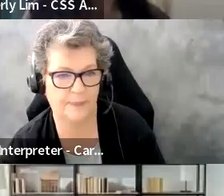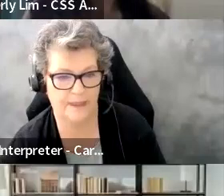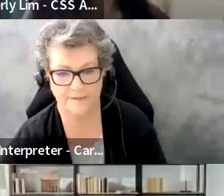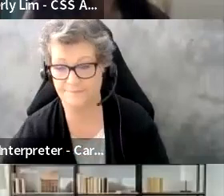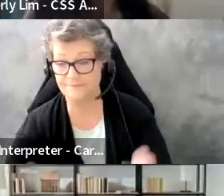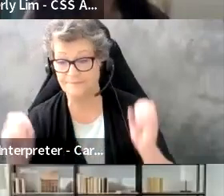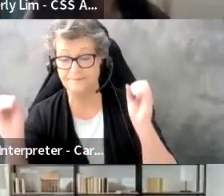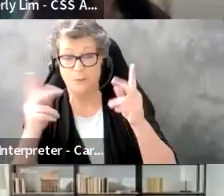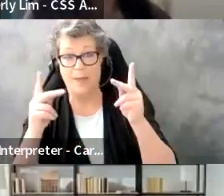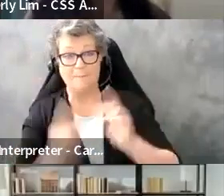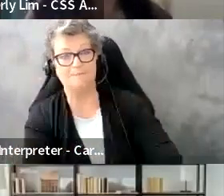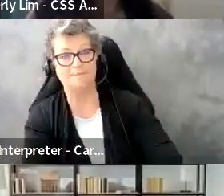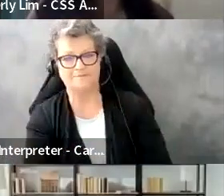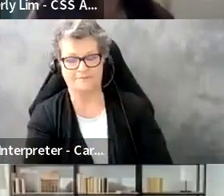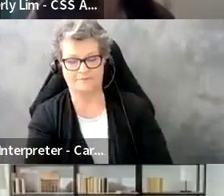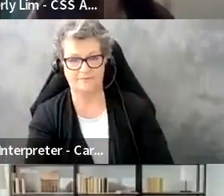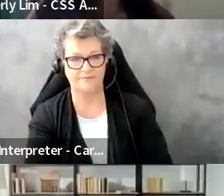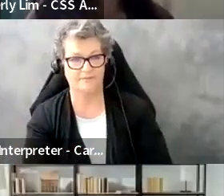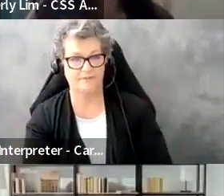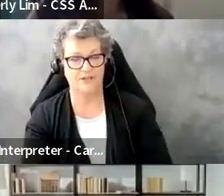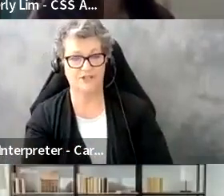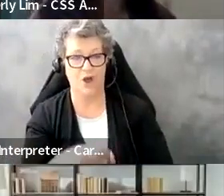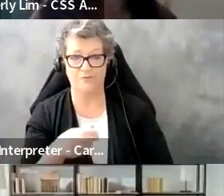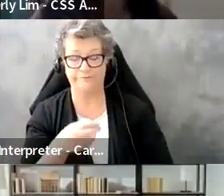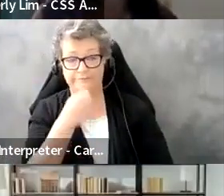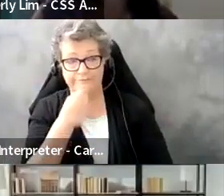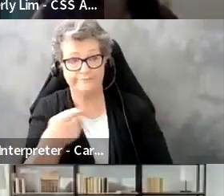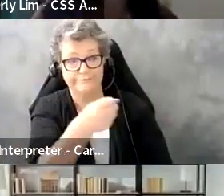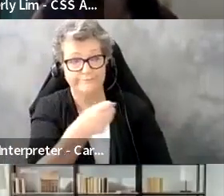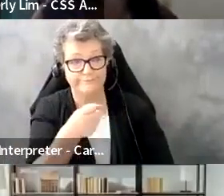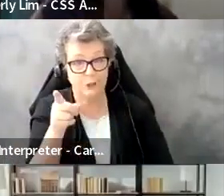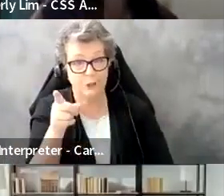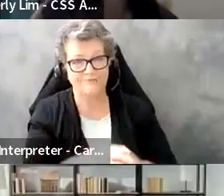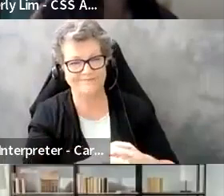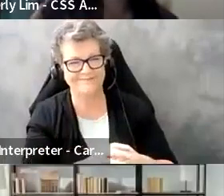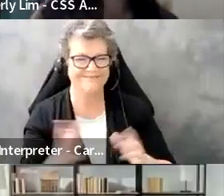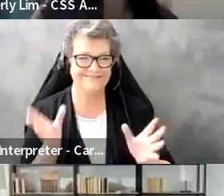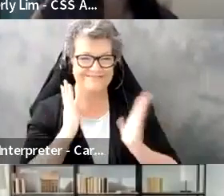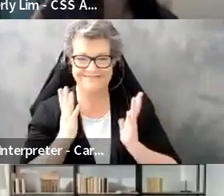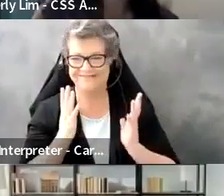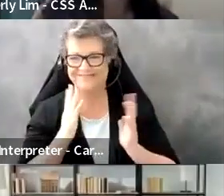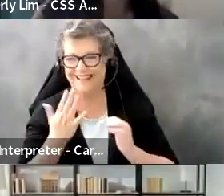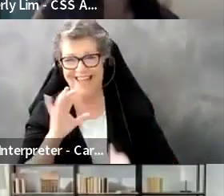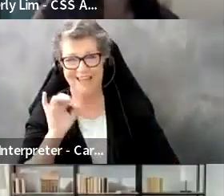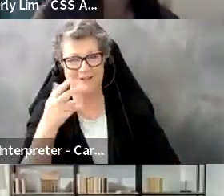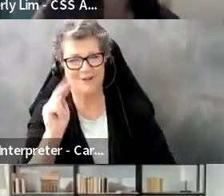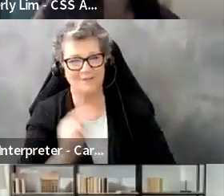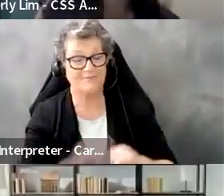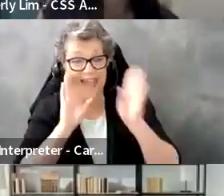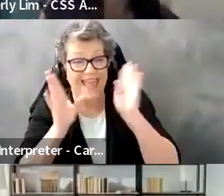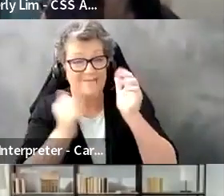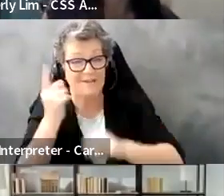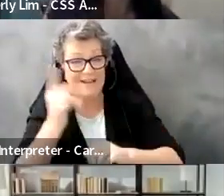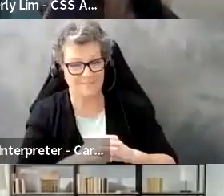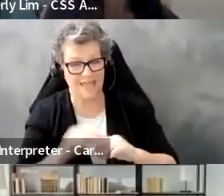right. So I'll pass the mic to you, Ms. Marty. Well, thank you. Thank you, Jordan. Hi, everybody.